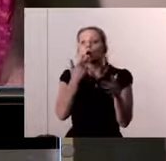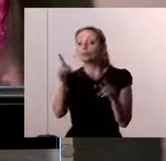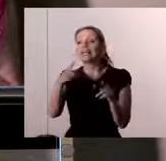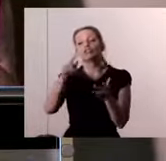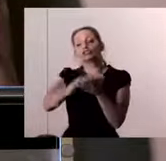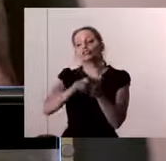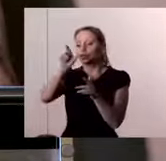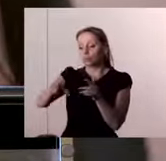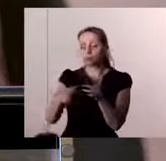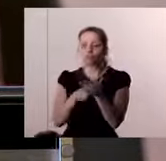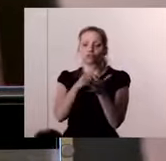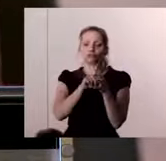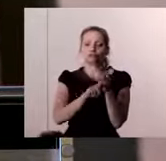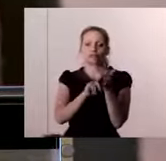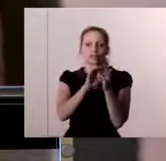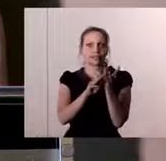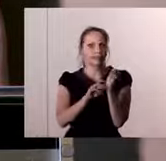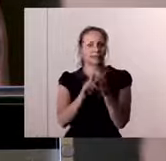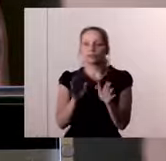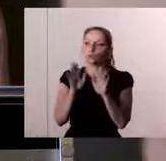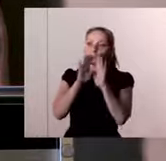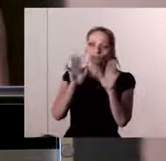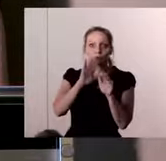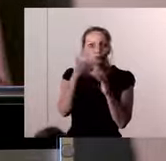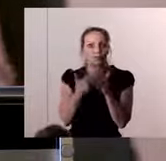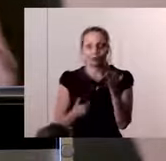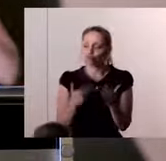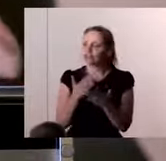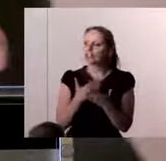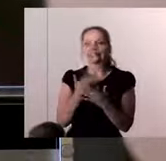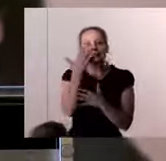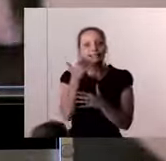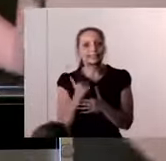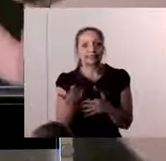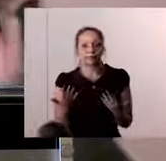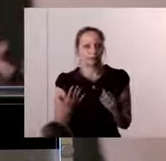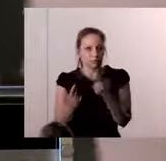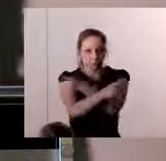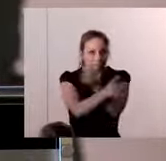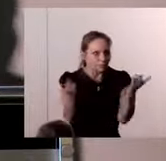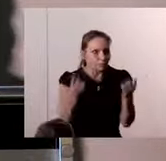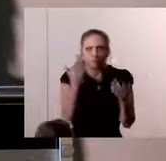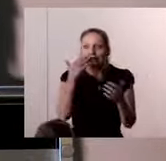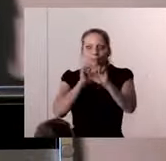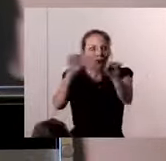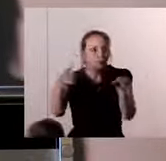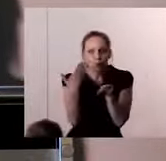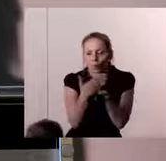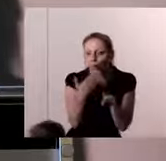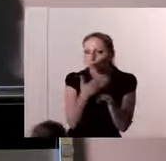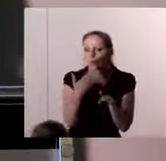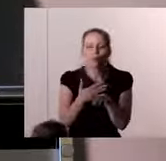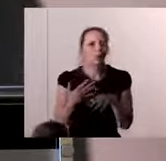is actually an unbelievable story, because no matter what everyone here's jobs are, no matter